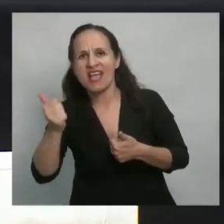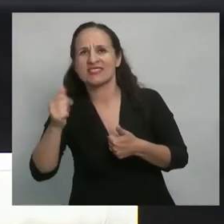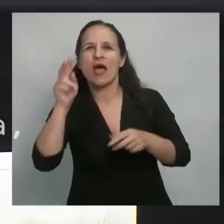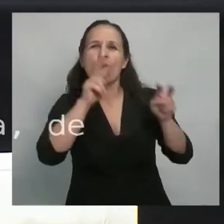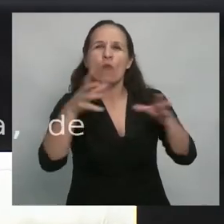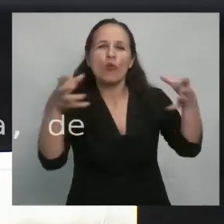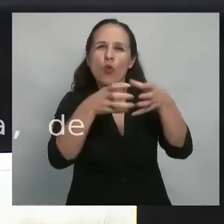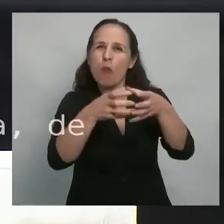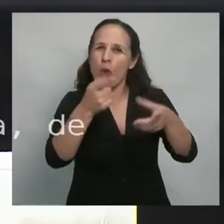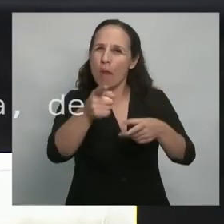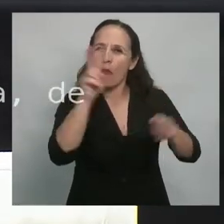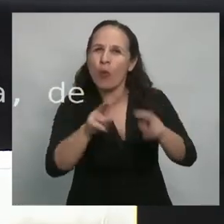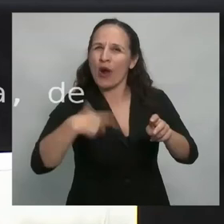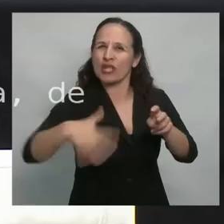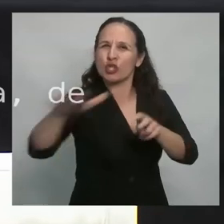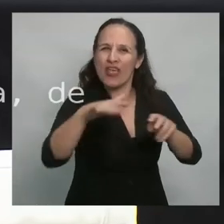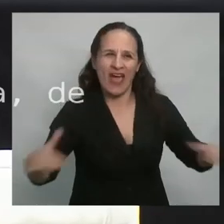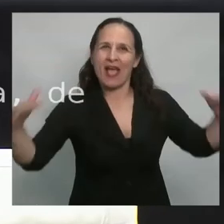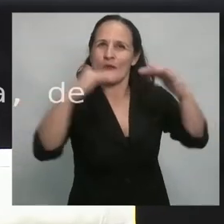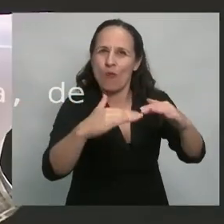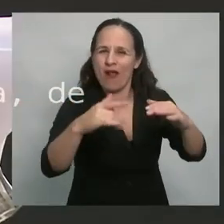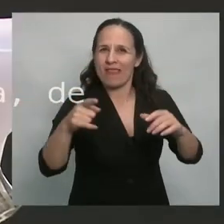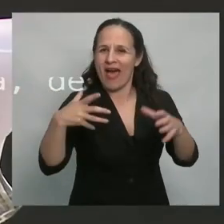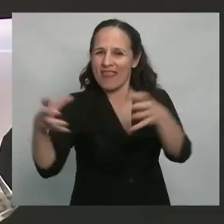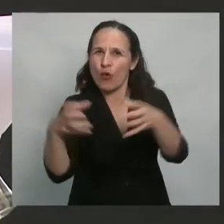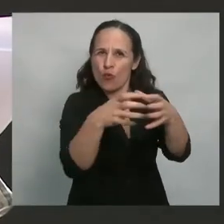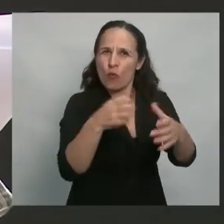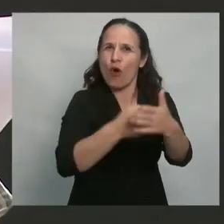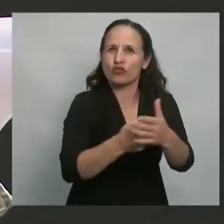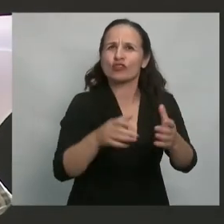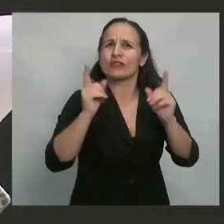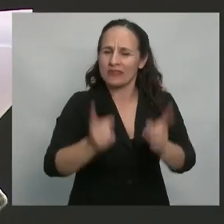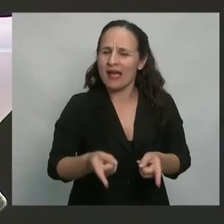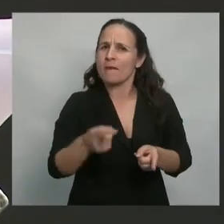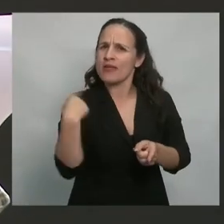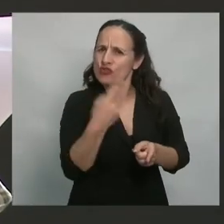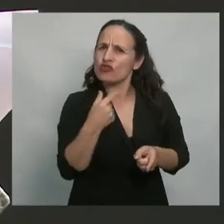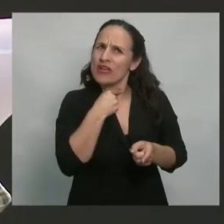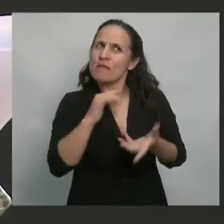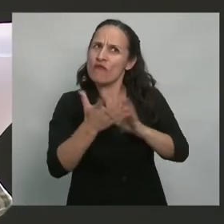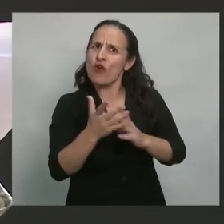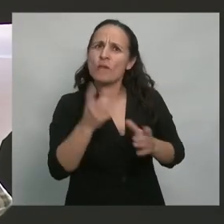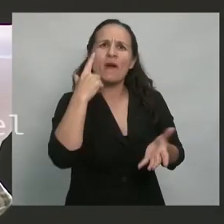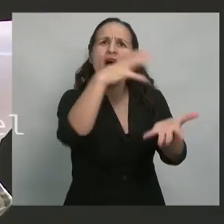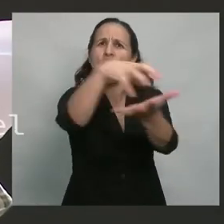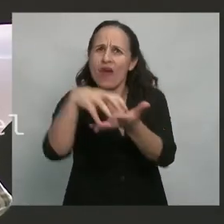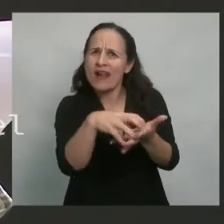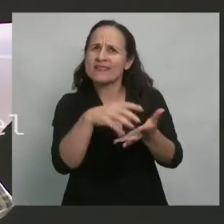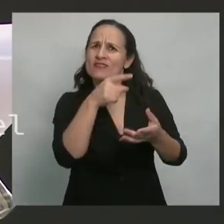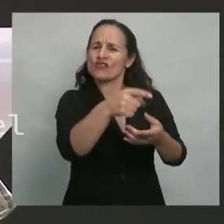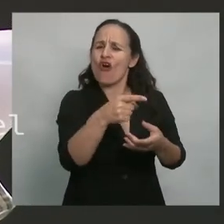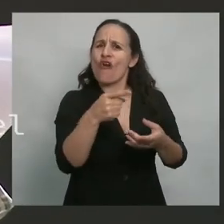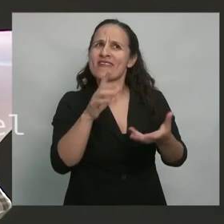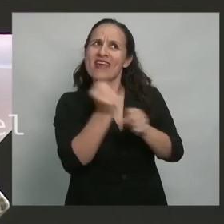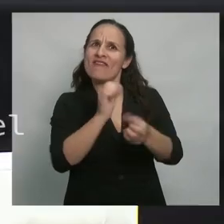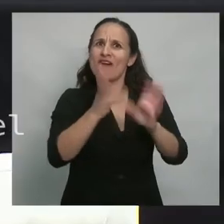from individual genius. We look to collaborations with institutions like Claxo, from whom we